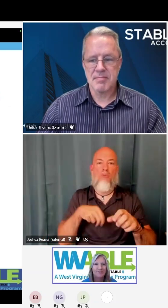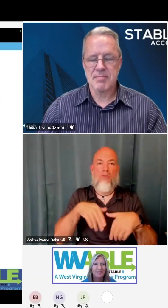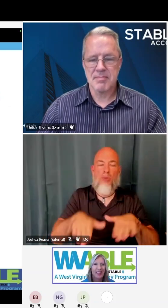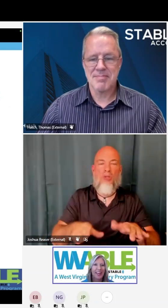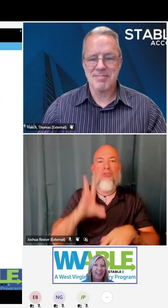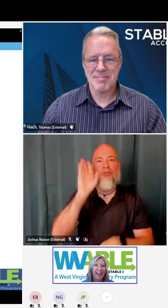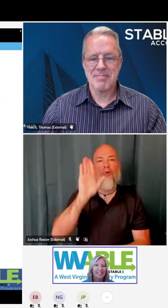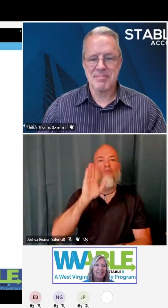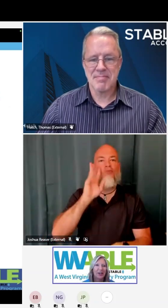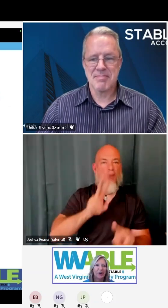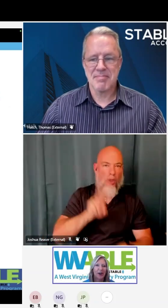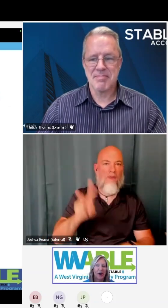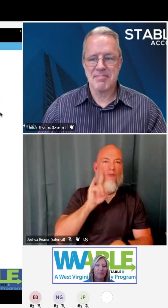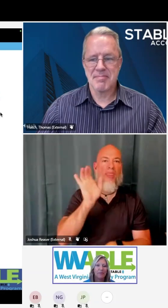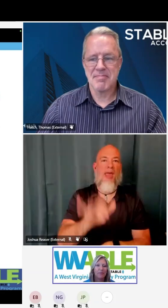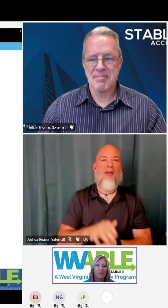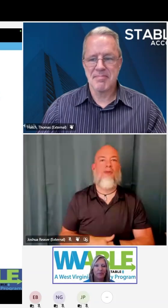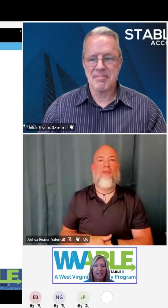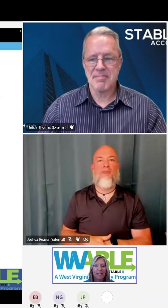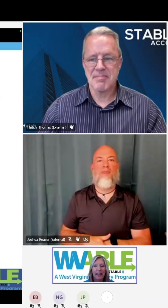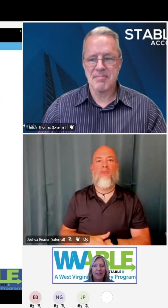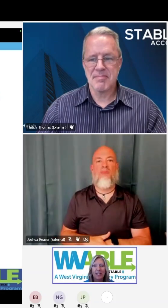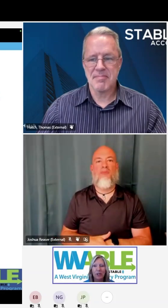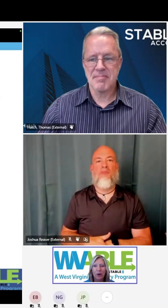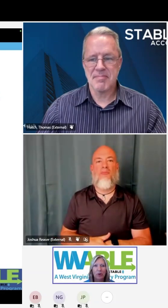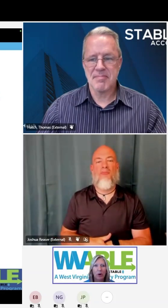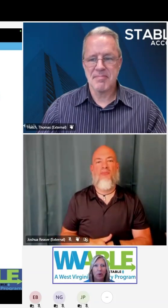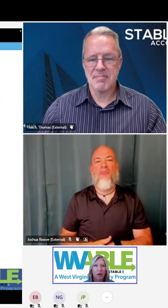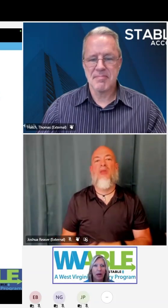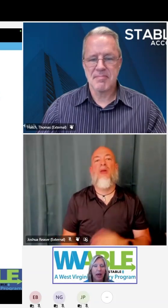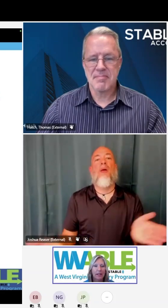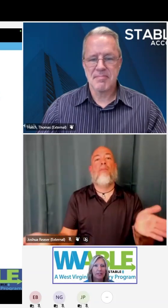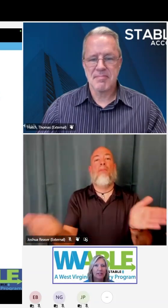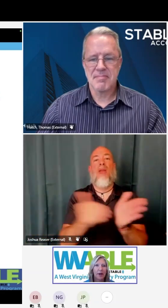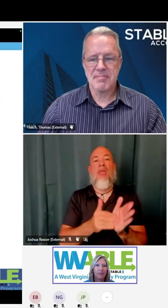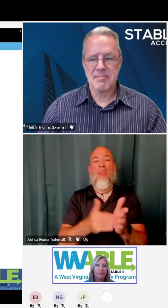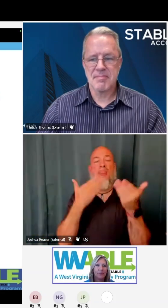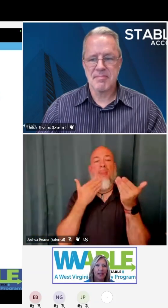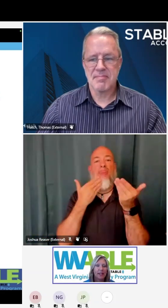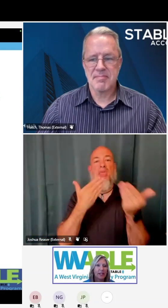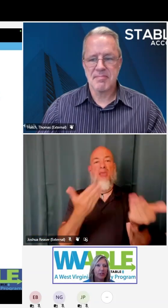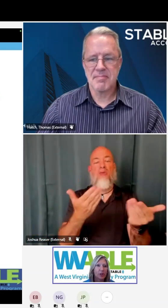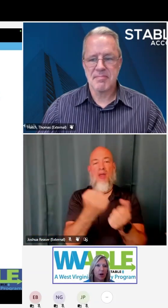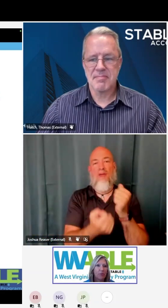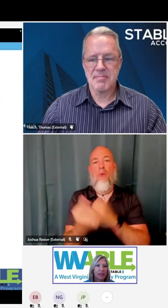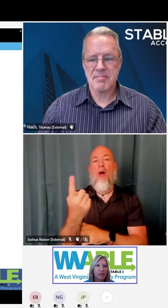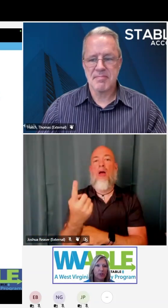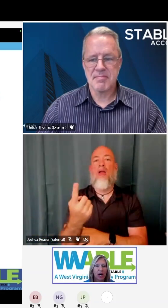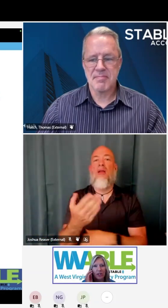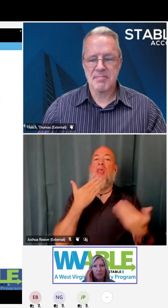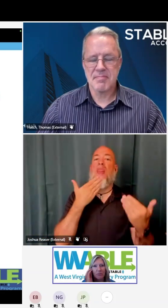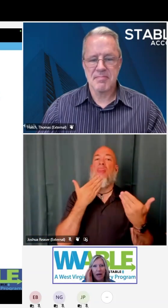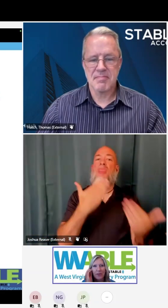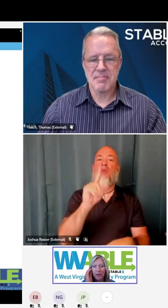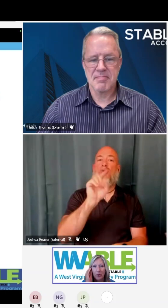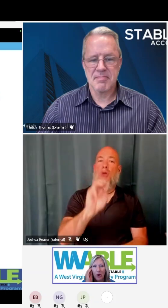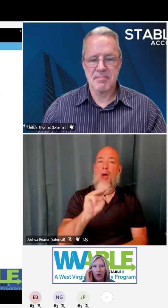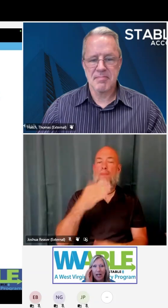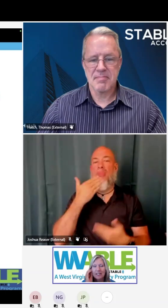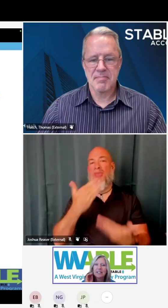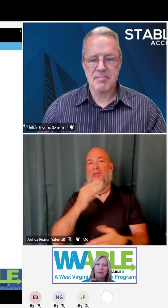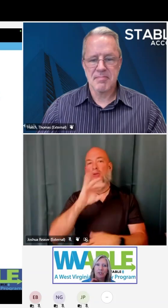lookout. And so, but again, thank you, everyone. And thank you, Tom. Thank you, Josh, and